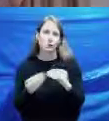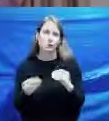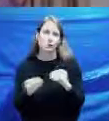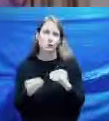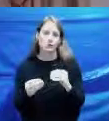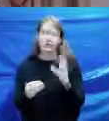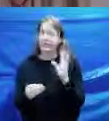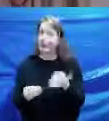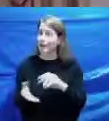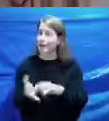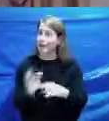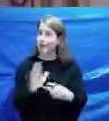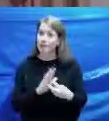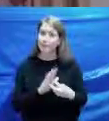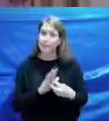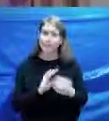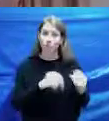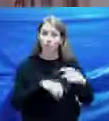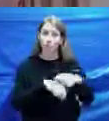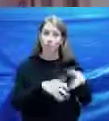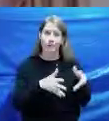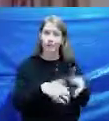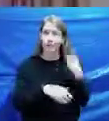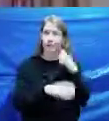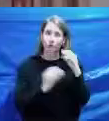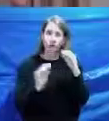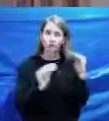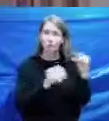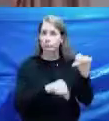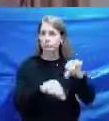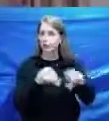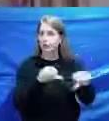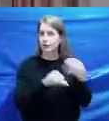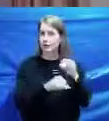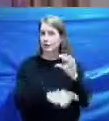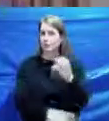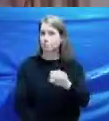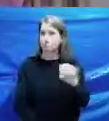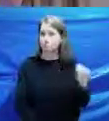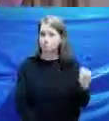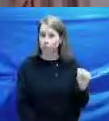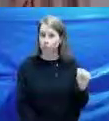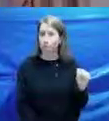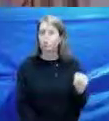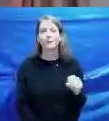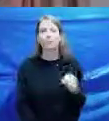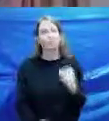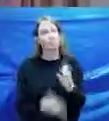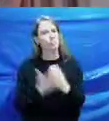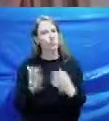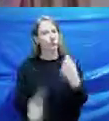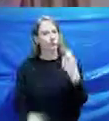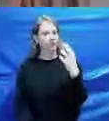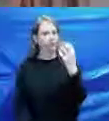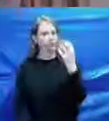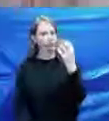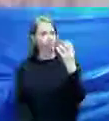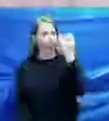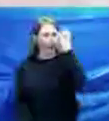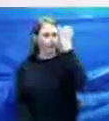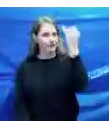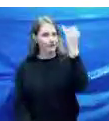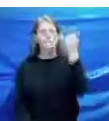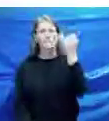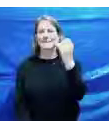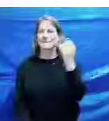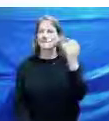school to teach science and social studies. And so part of the move of bringing back this idea of informational texts and so on is so